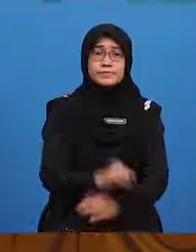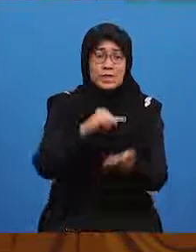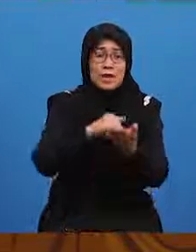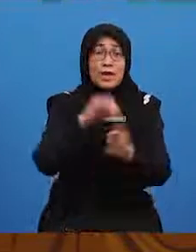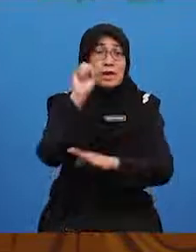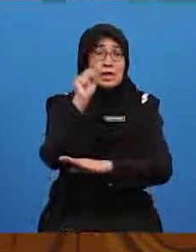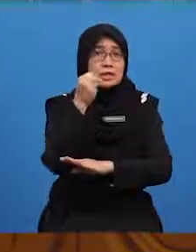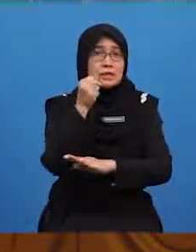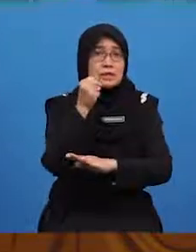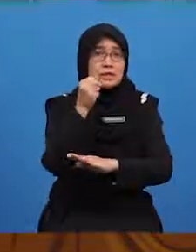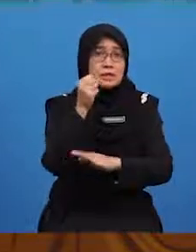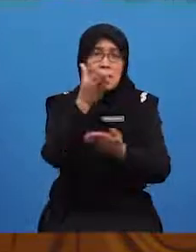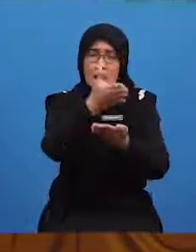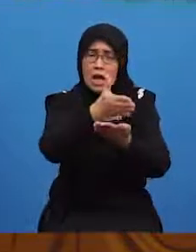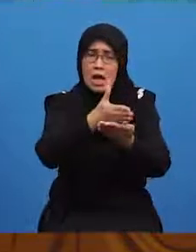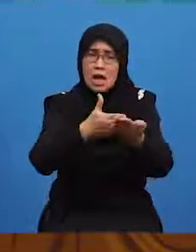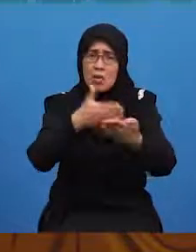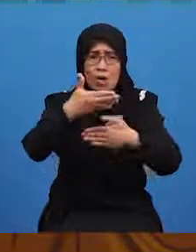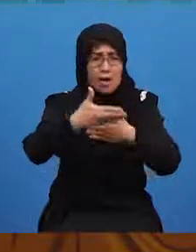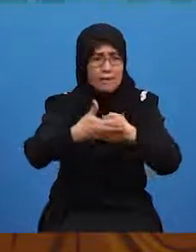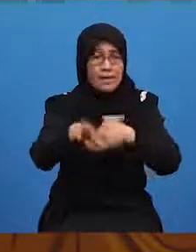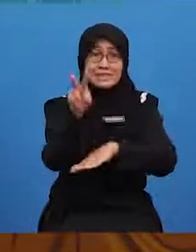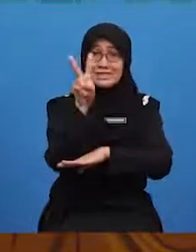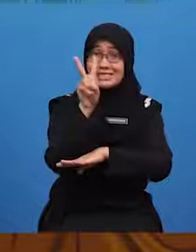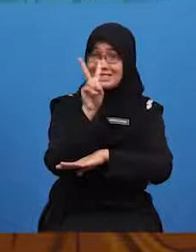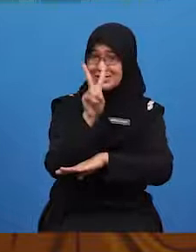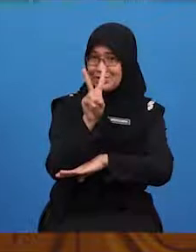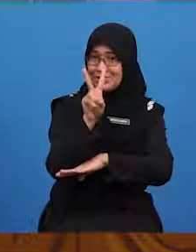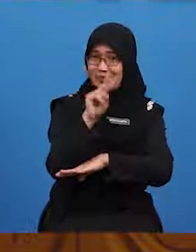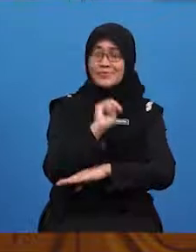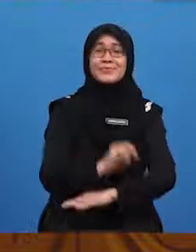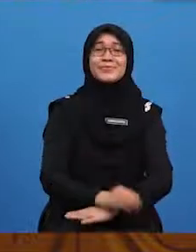It's similar to the one before. It's